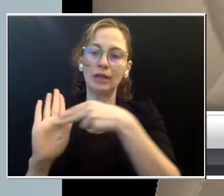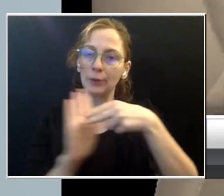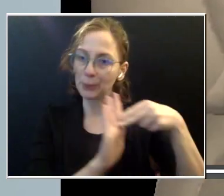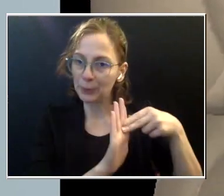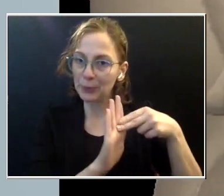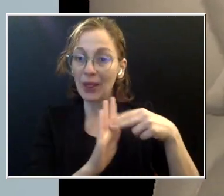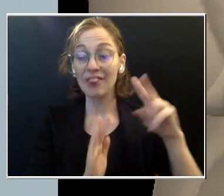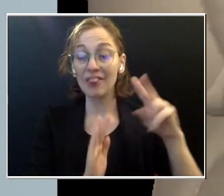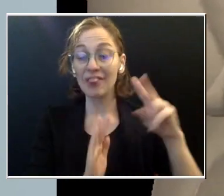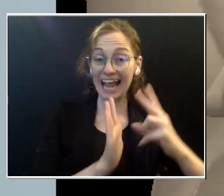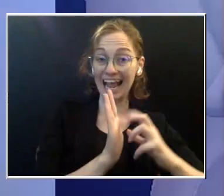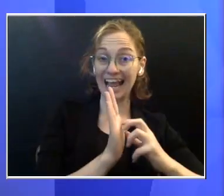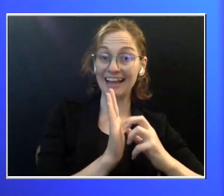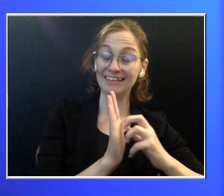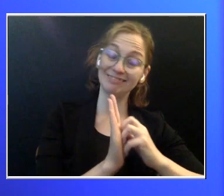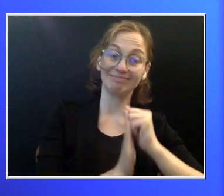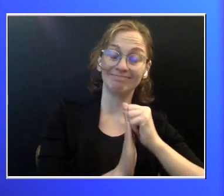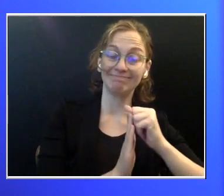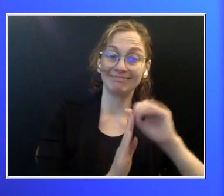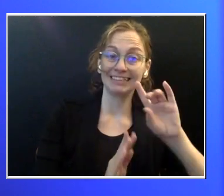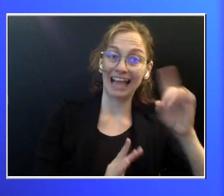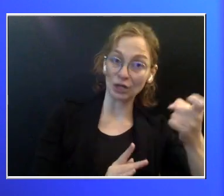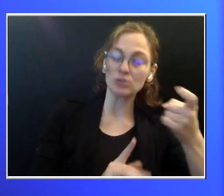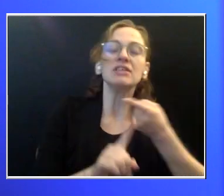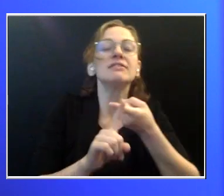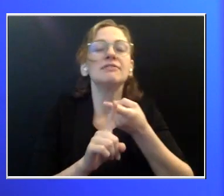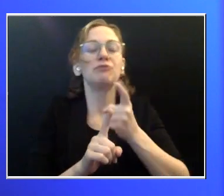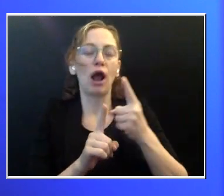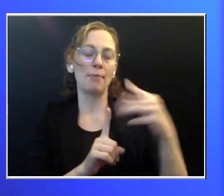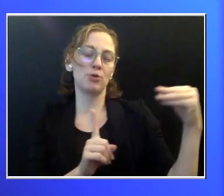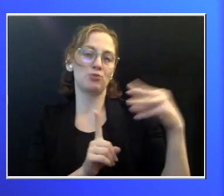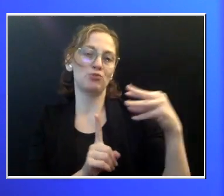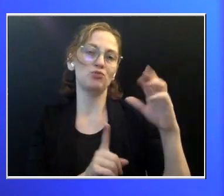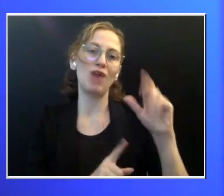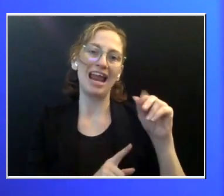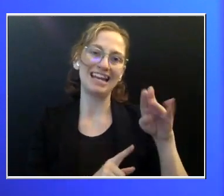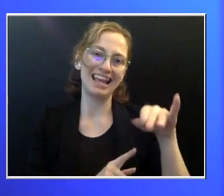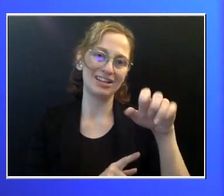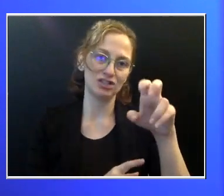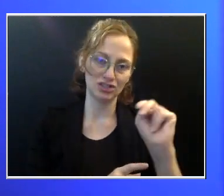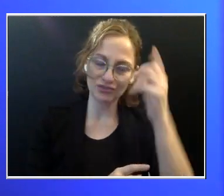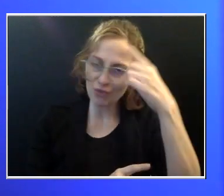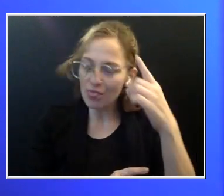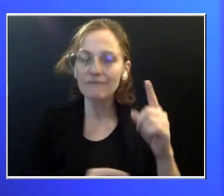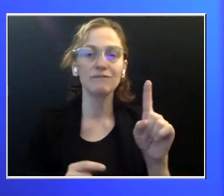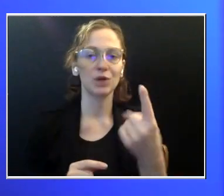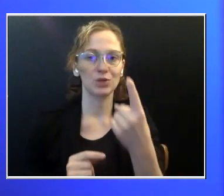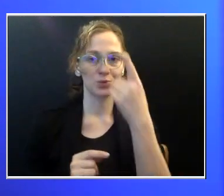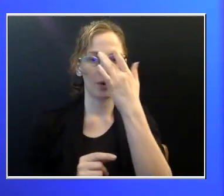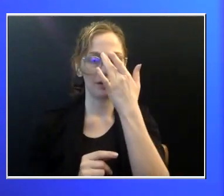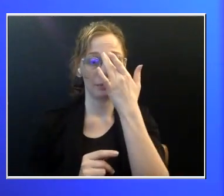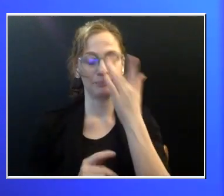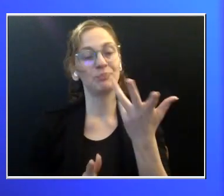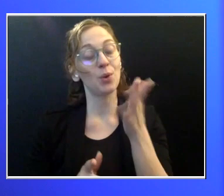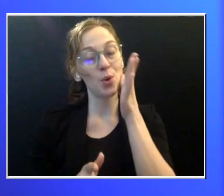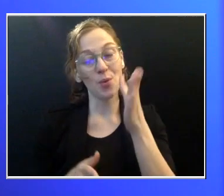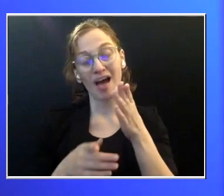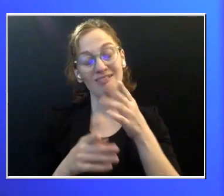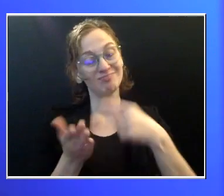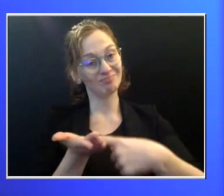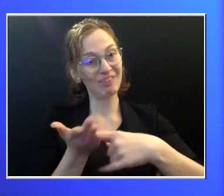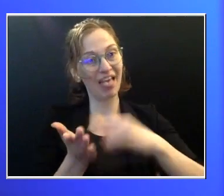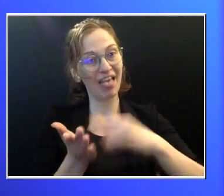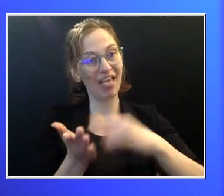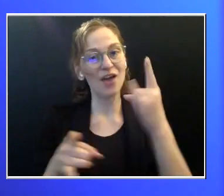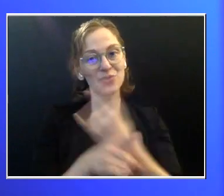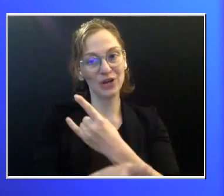one. Today, we'll explore that irony when a cancer treatment ends up causing another cancer. And we'll see why the second